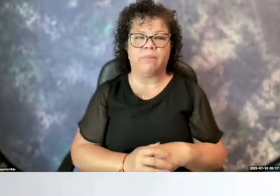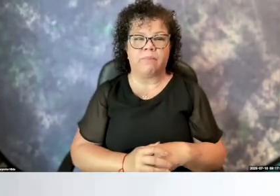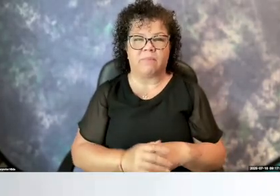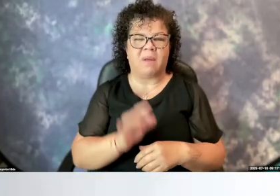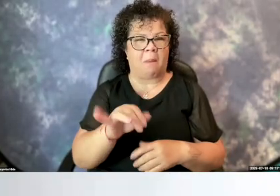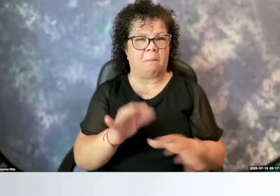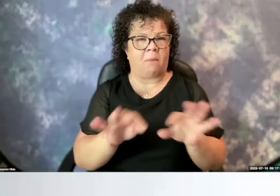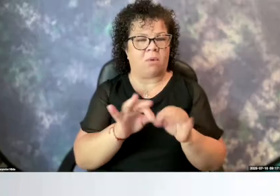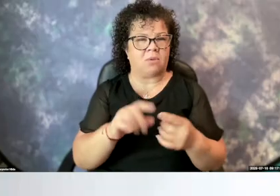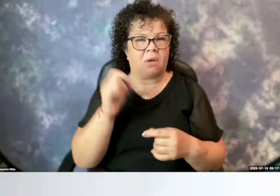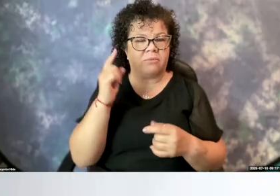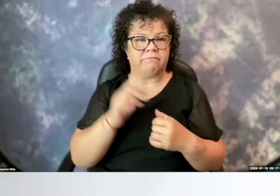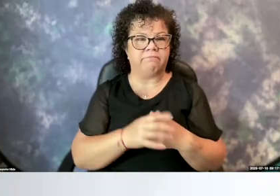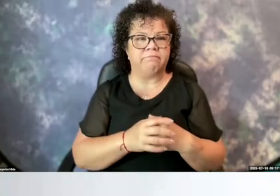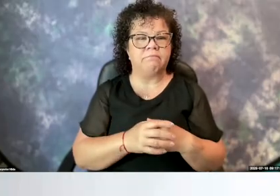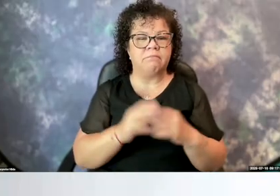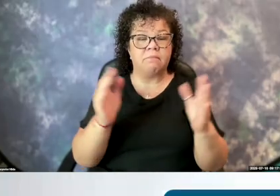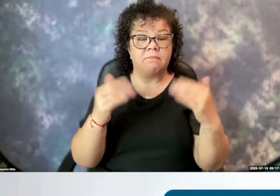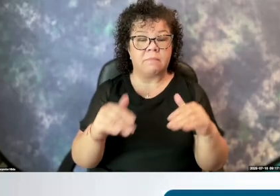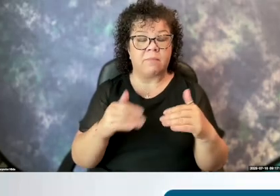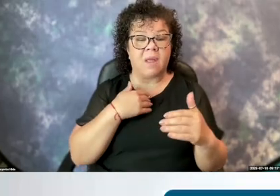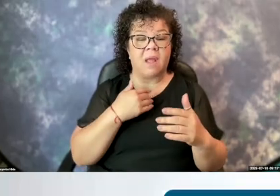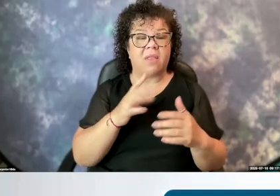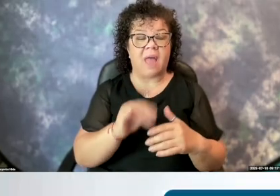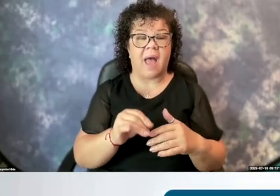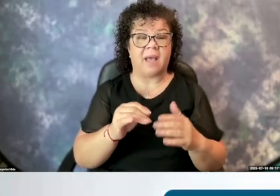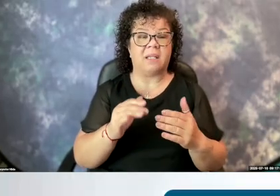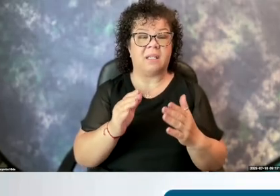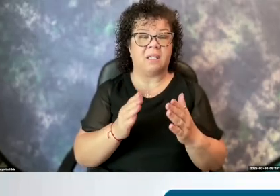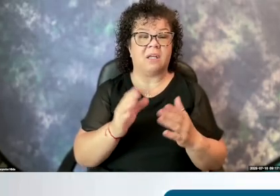and programs work together. Next slide, please.